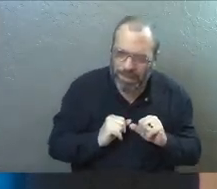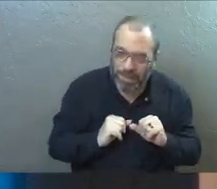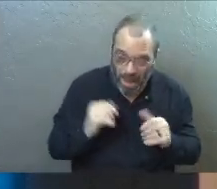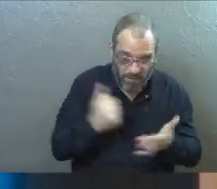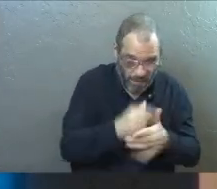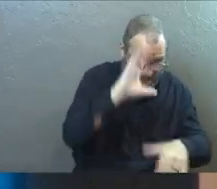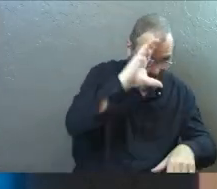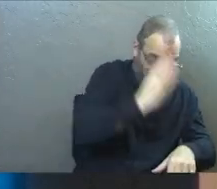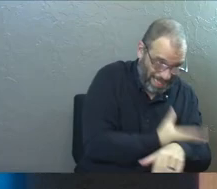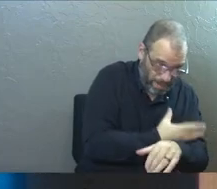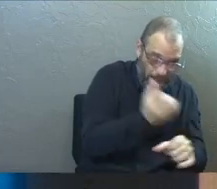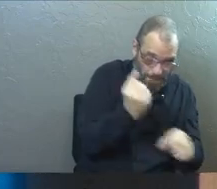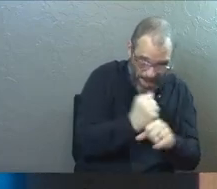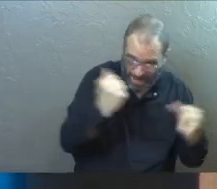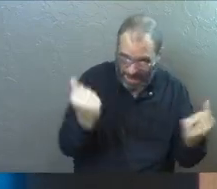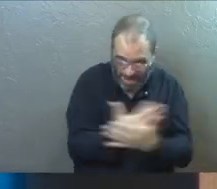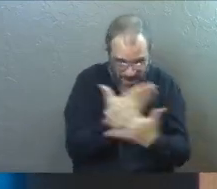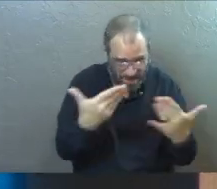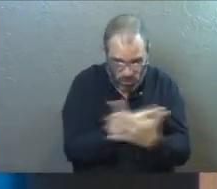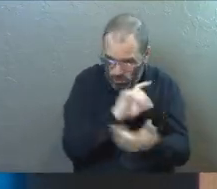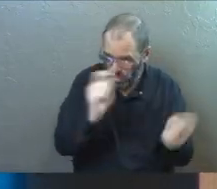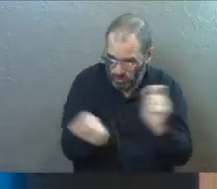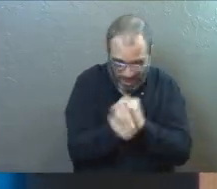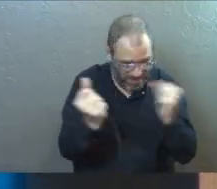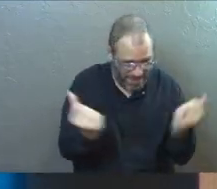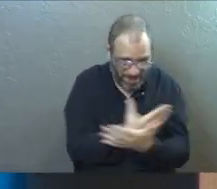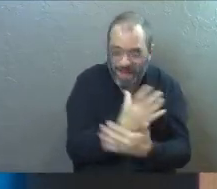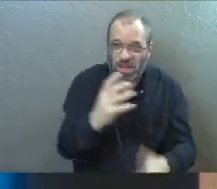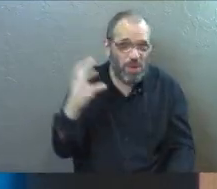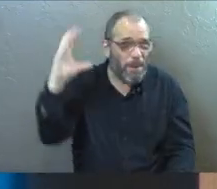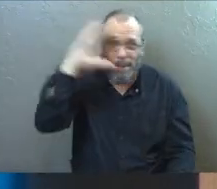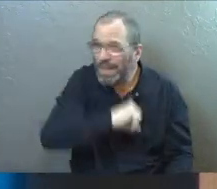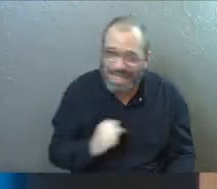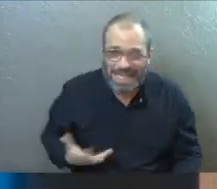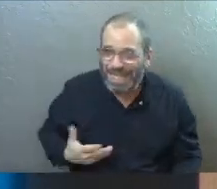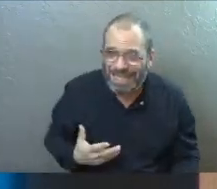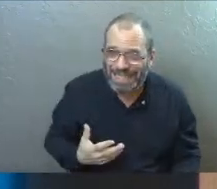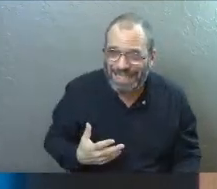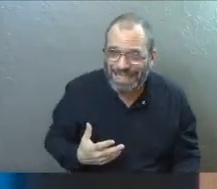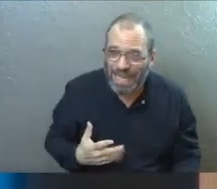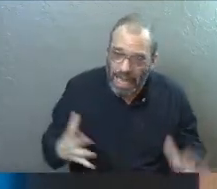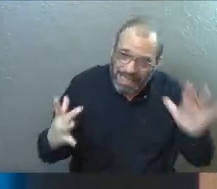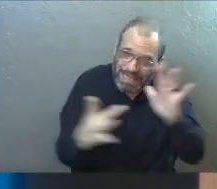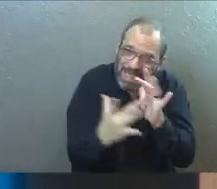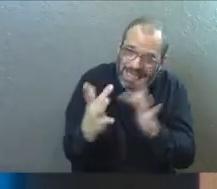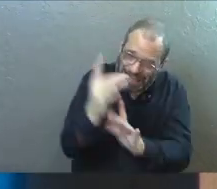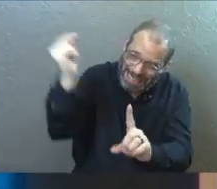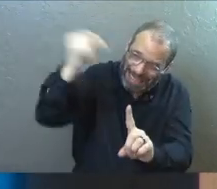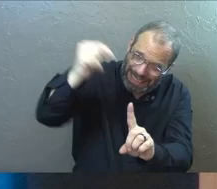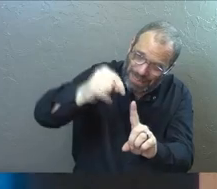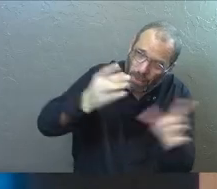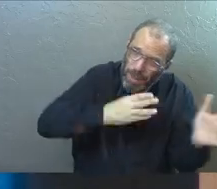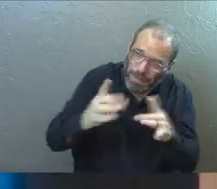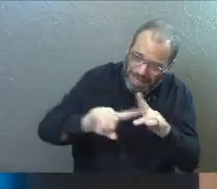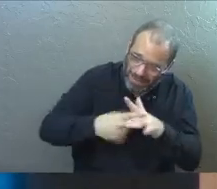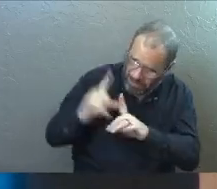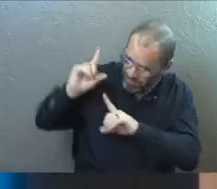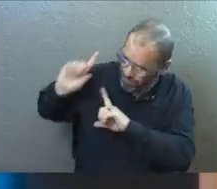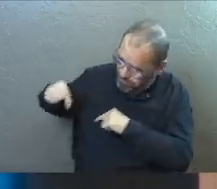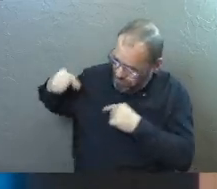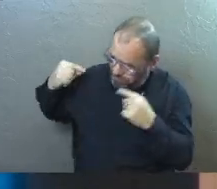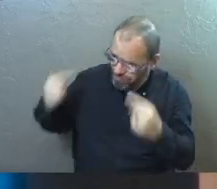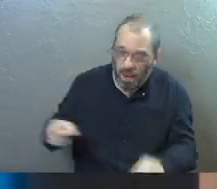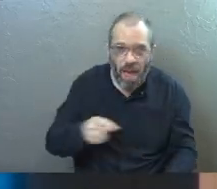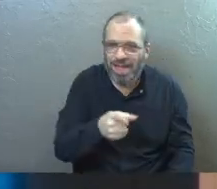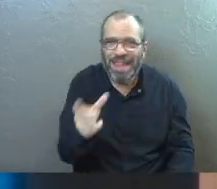From the Son coming and making everything new, changing every single thing. You're missing it, right? Jesus was the plan from the very beginning. They